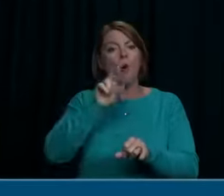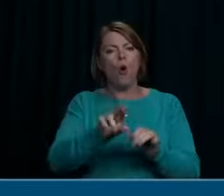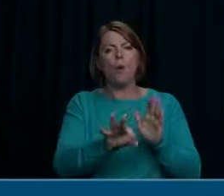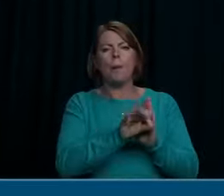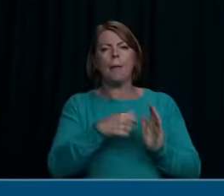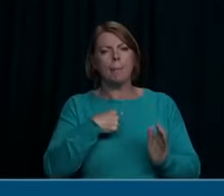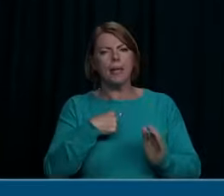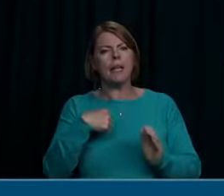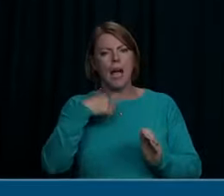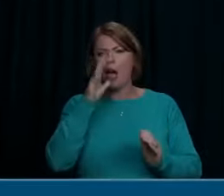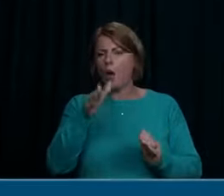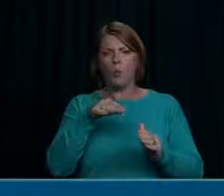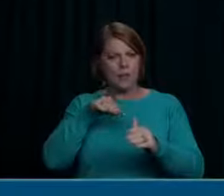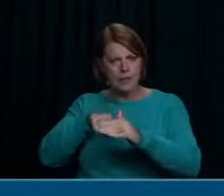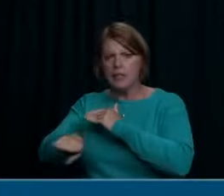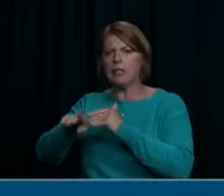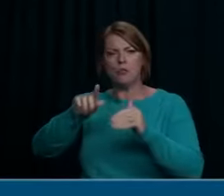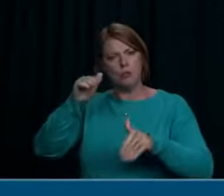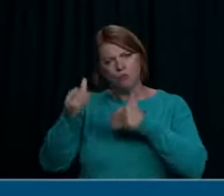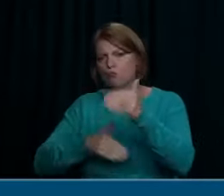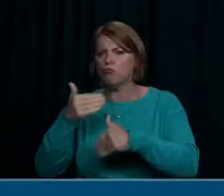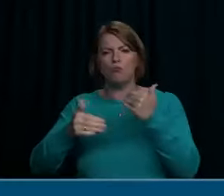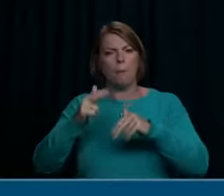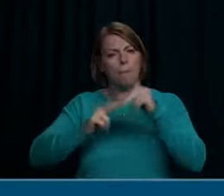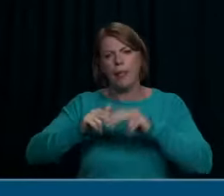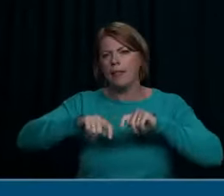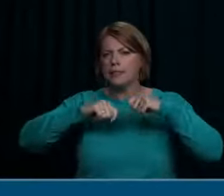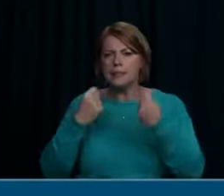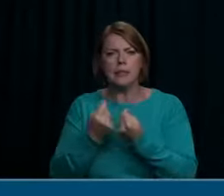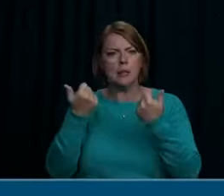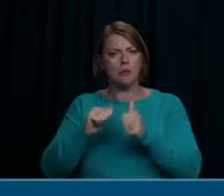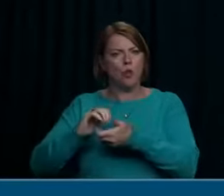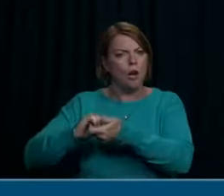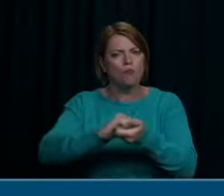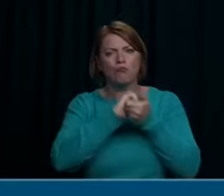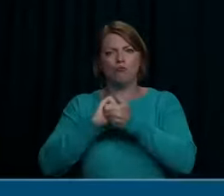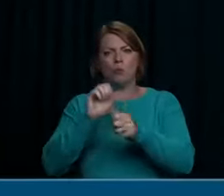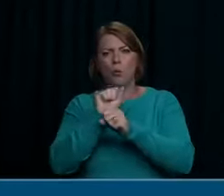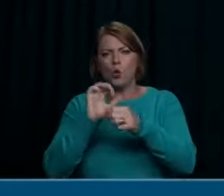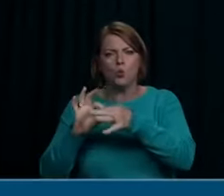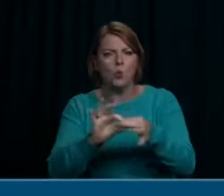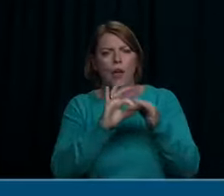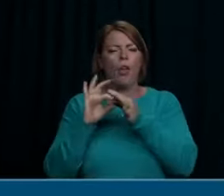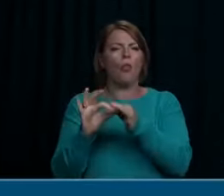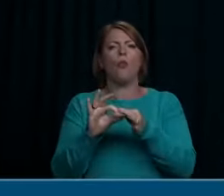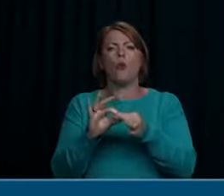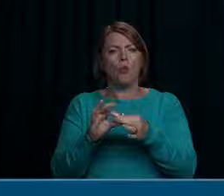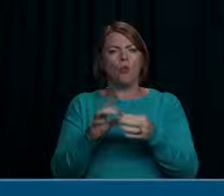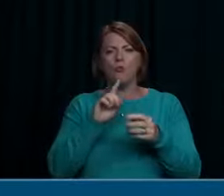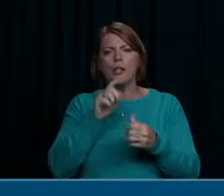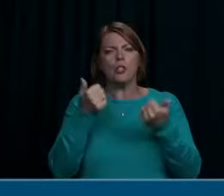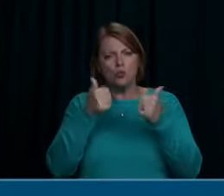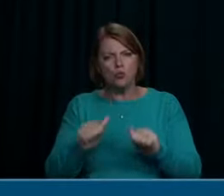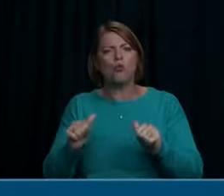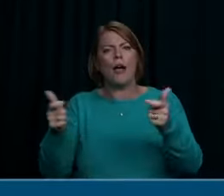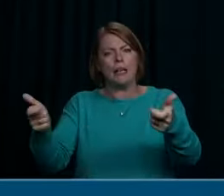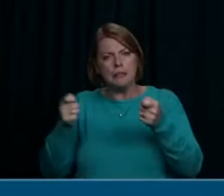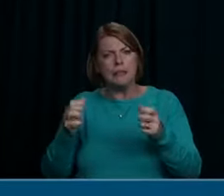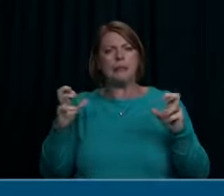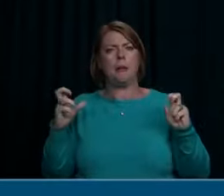I'm going to go in and we're going to build team synergies around working together to basically bring stuff back for our